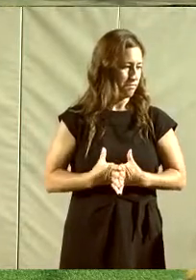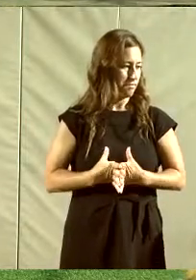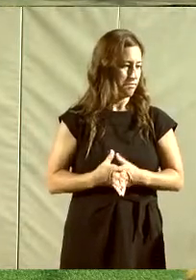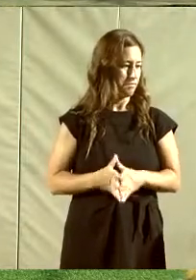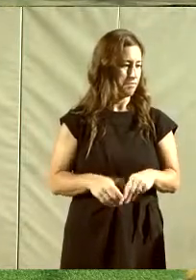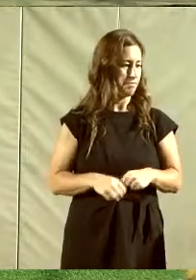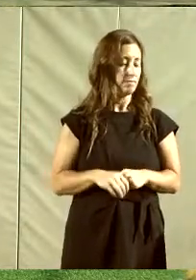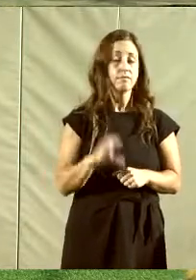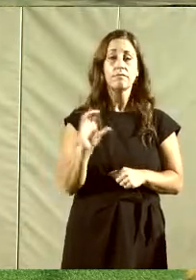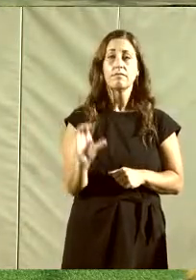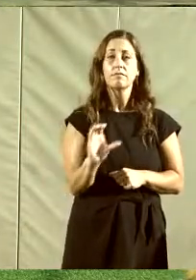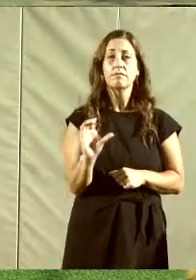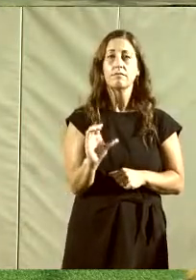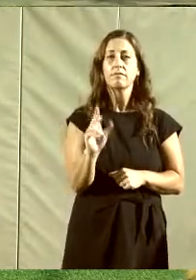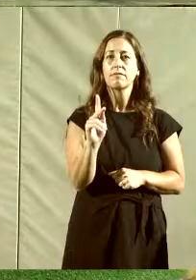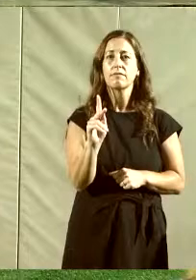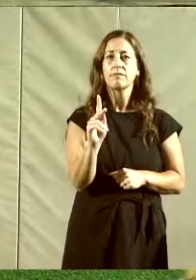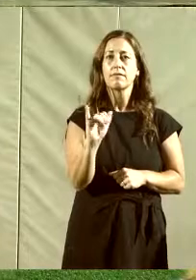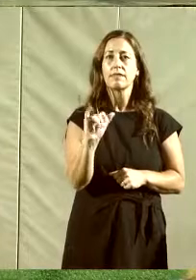Kaden Lee Kilpatrick.